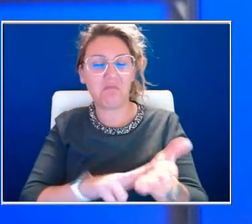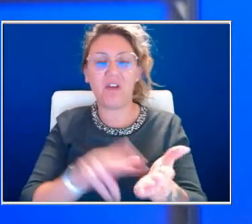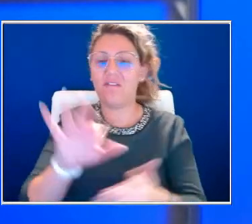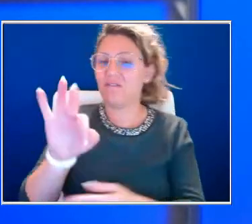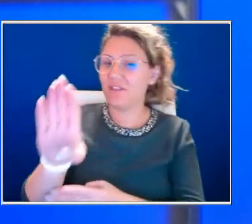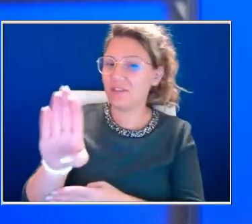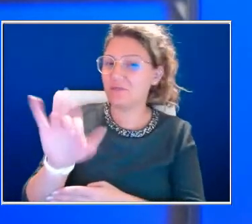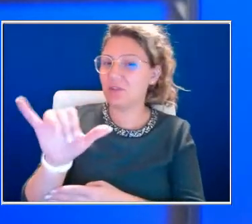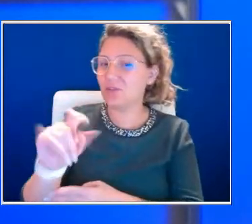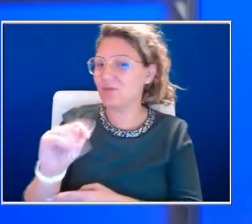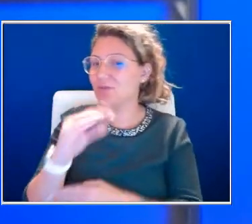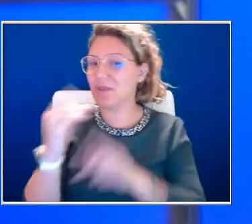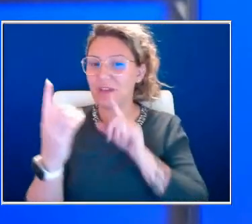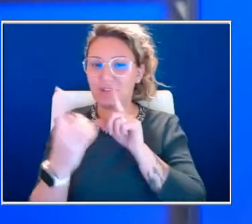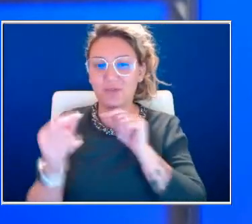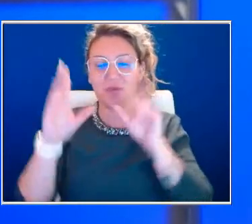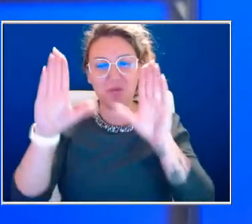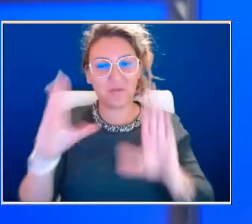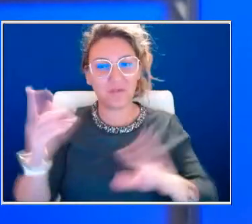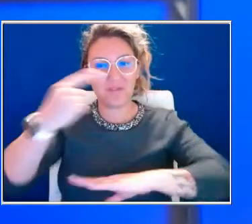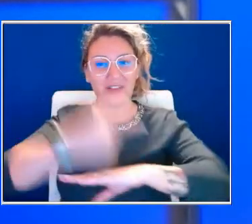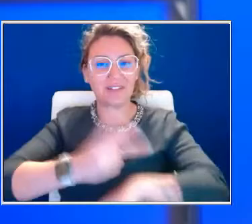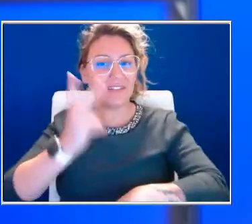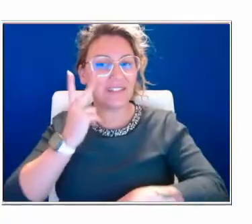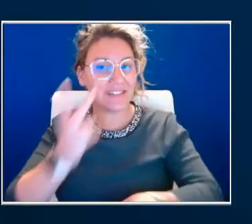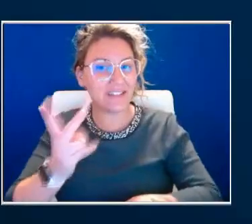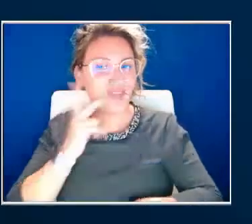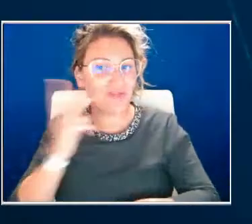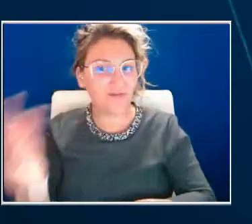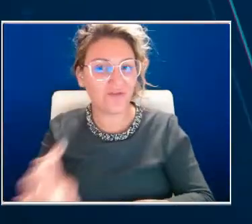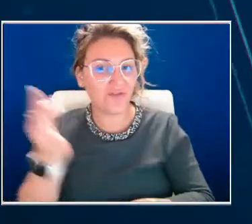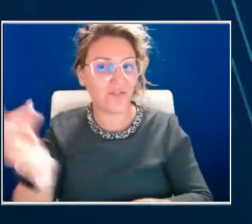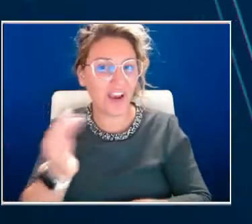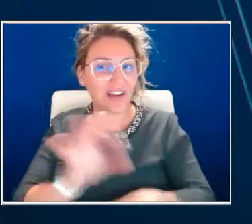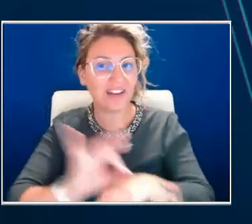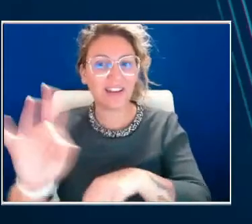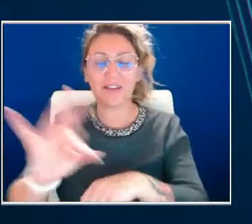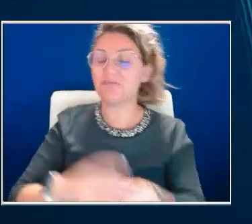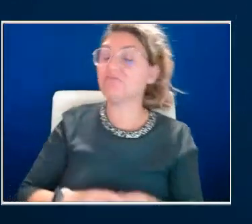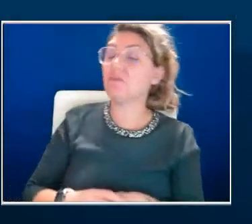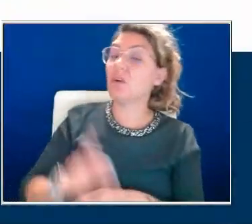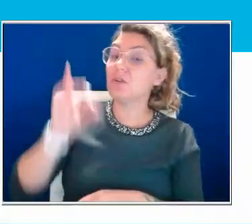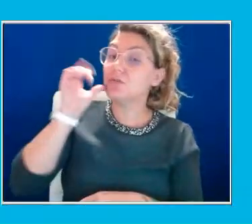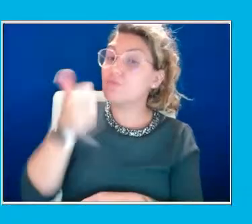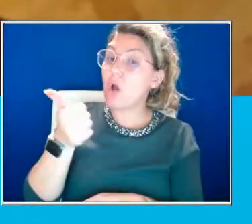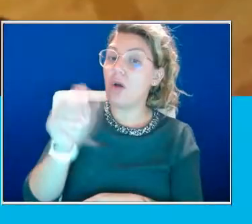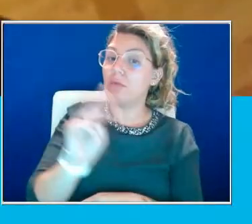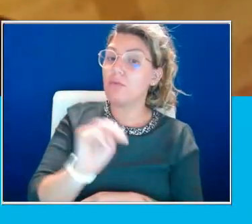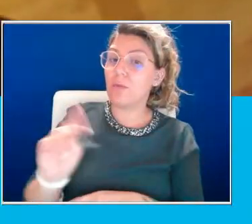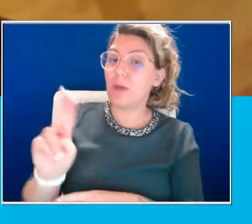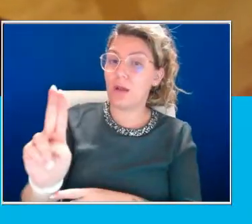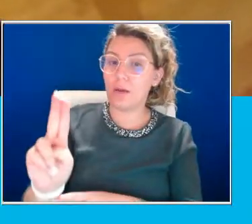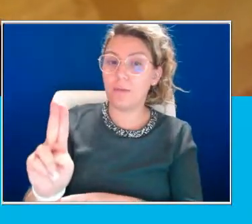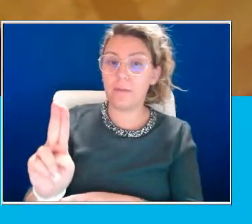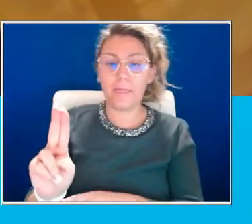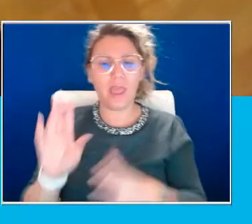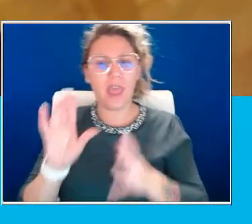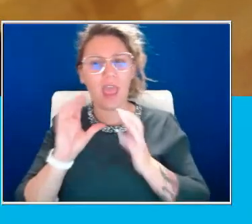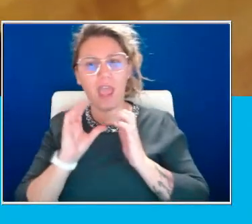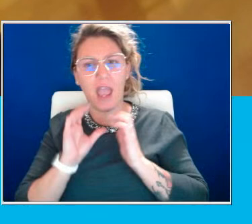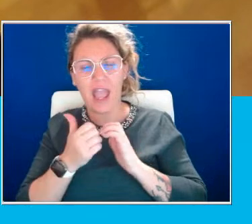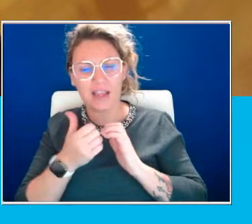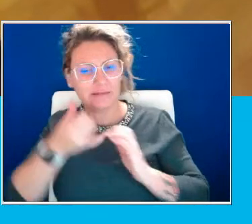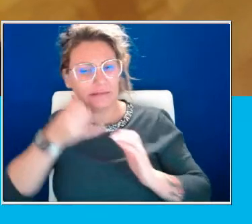Twitter. Have a great day, and we'll see you back here Friday at 8. Coming up tomorrow on the Morning Medical Update. How does a cell phone app